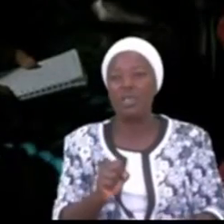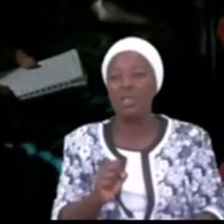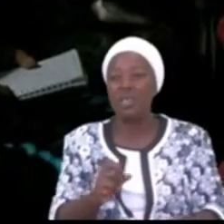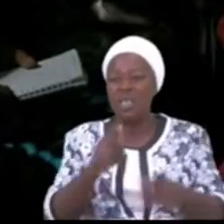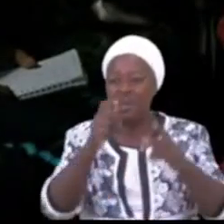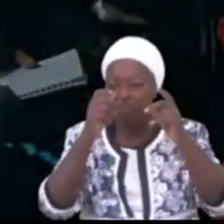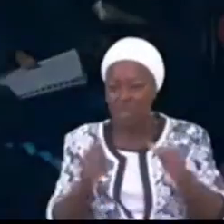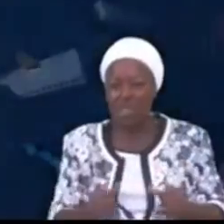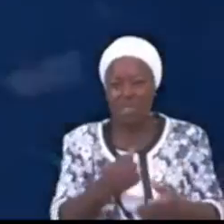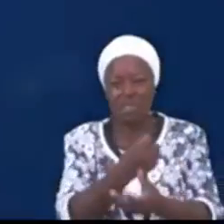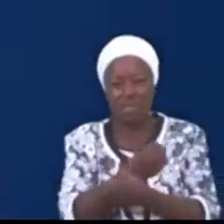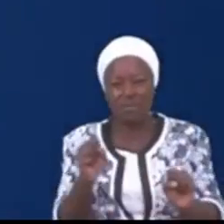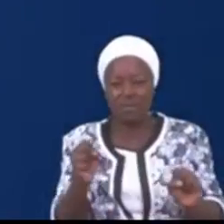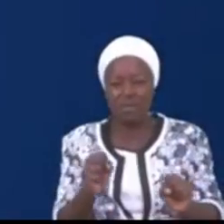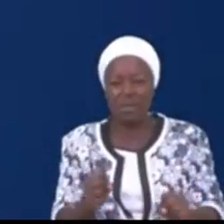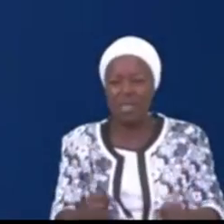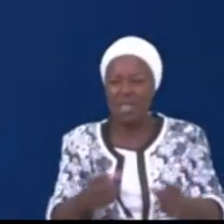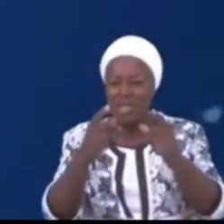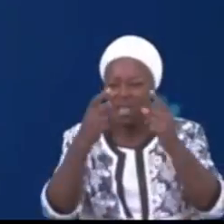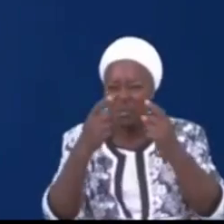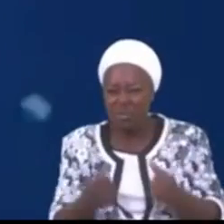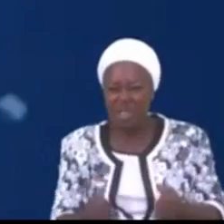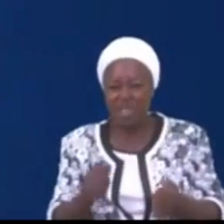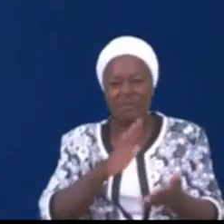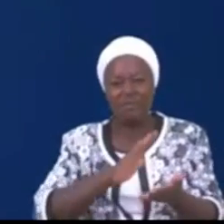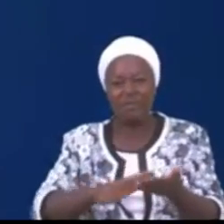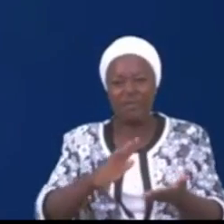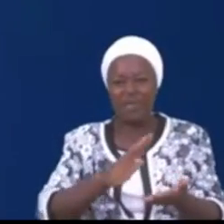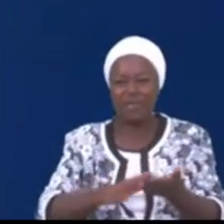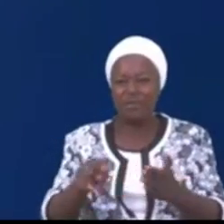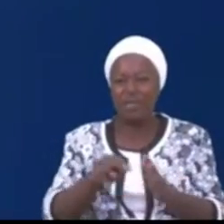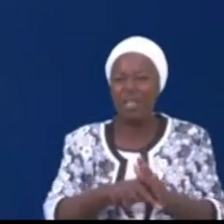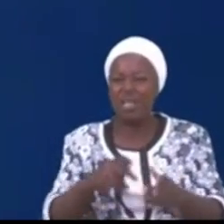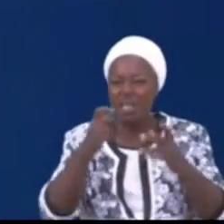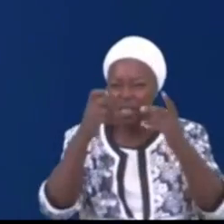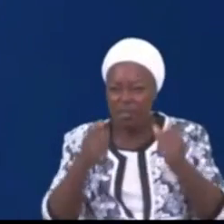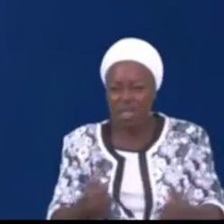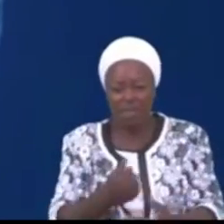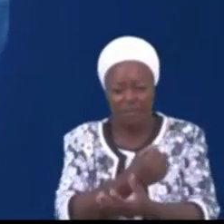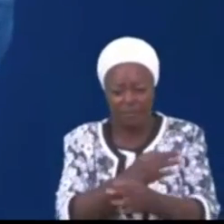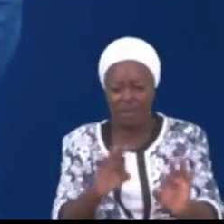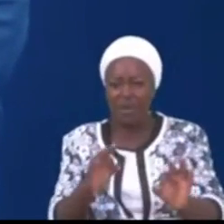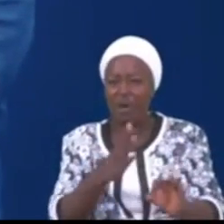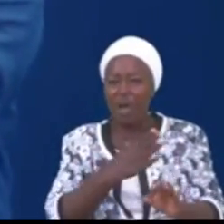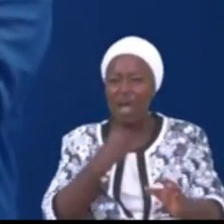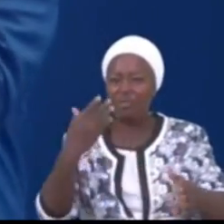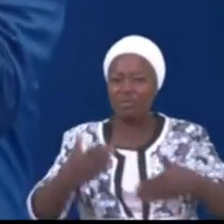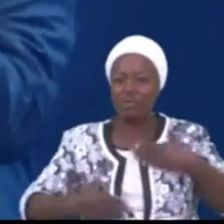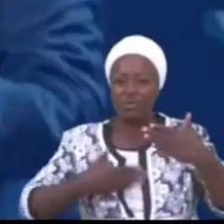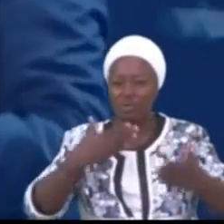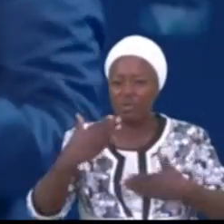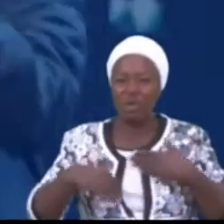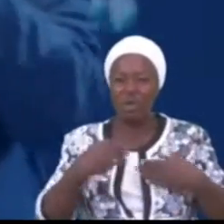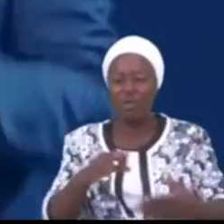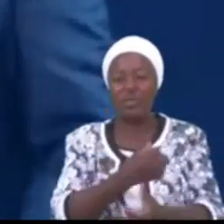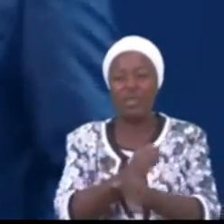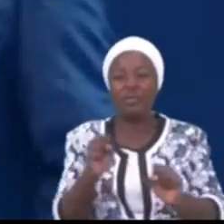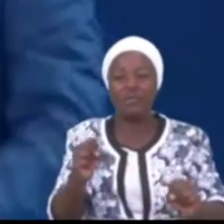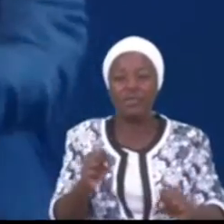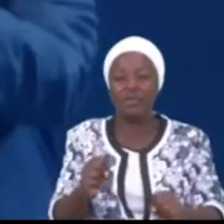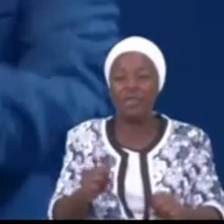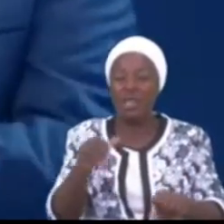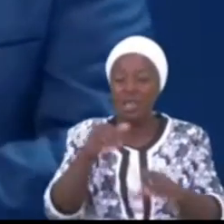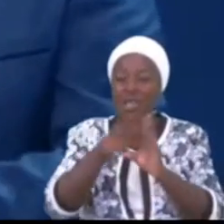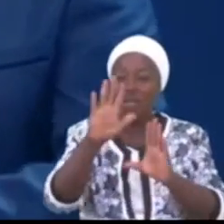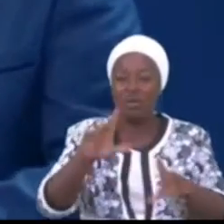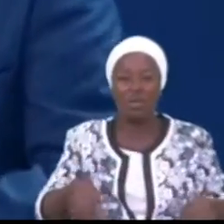salvation, immediate forgiveness, immediate freedom and joy of salvation in your